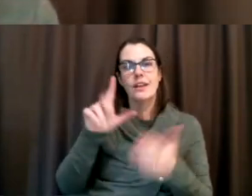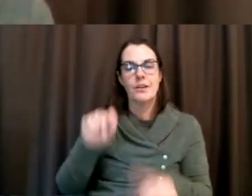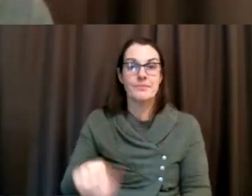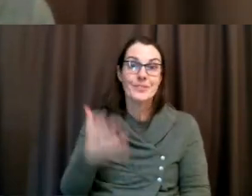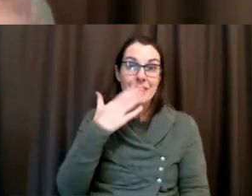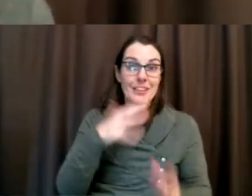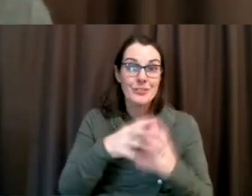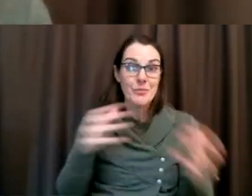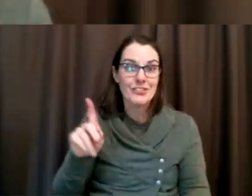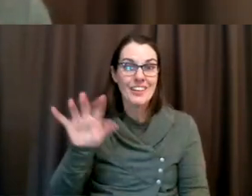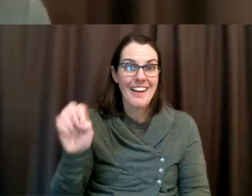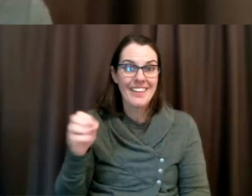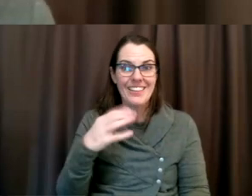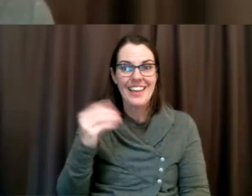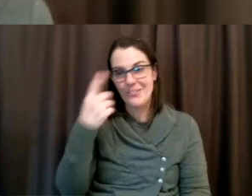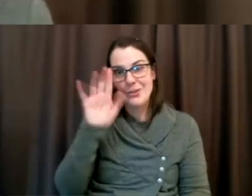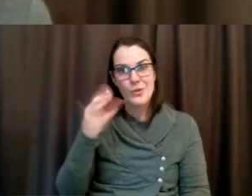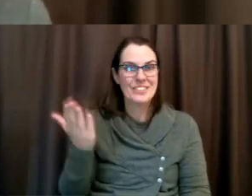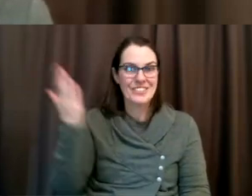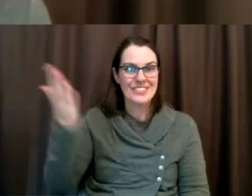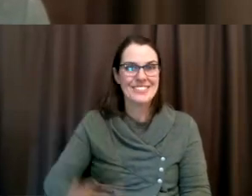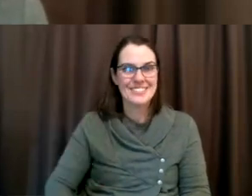much, Kyle, and for those suggestions.